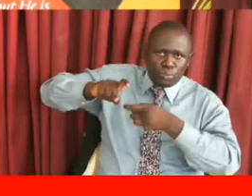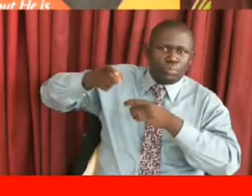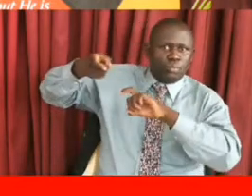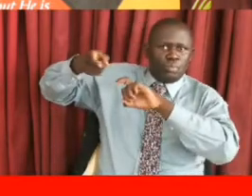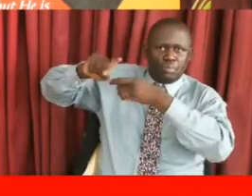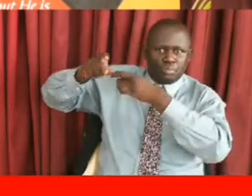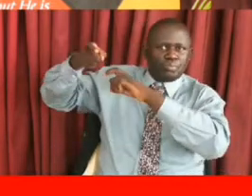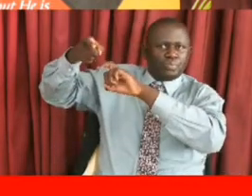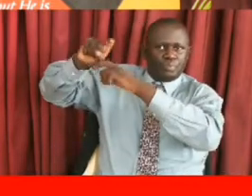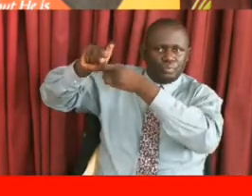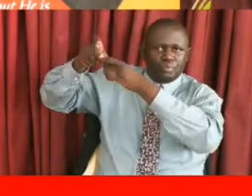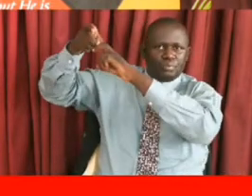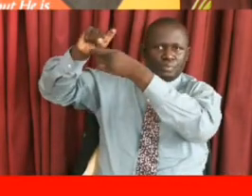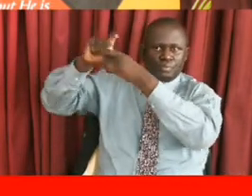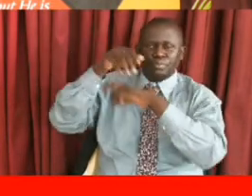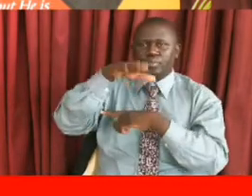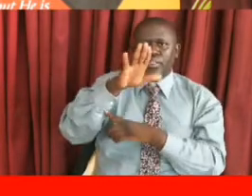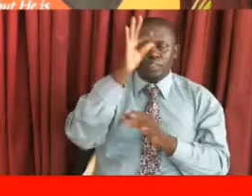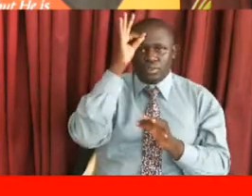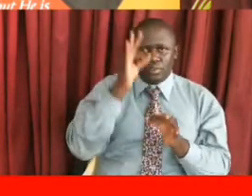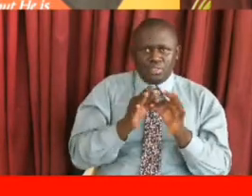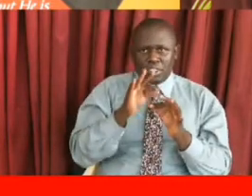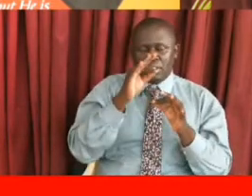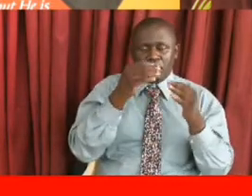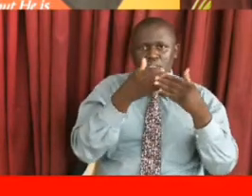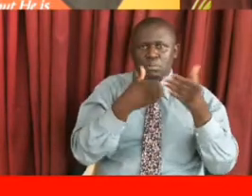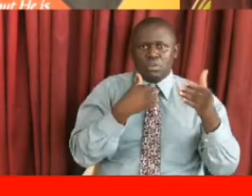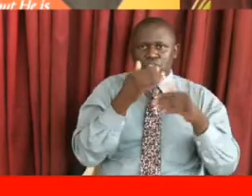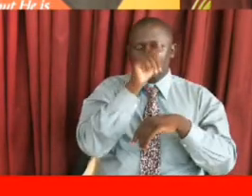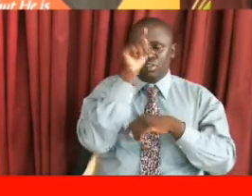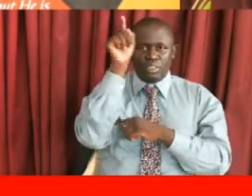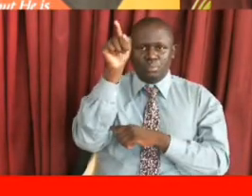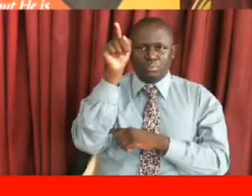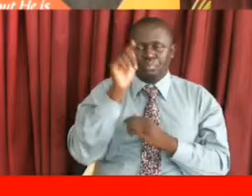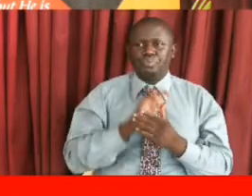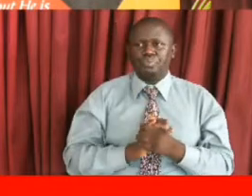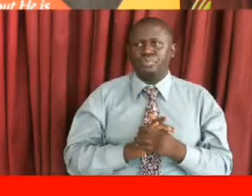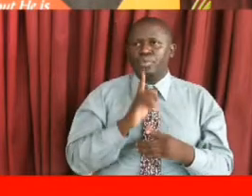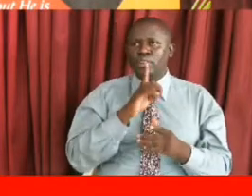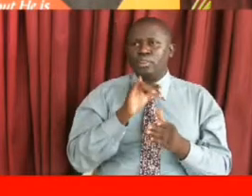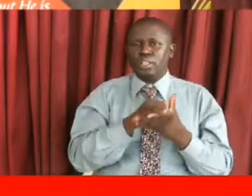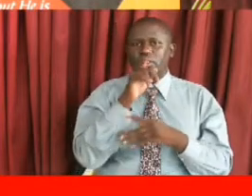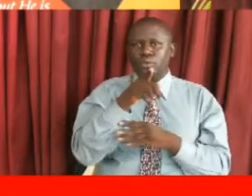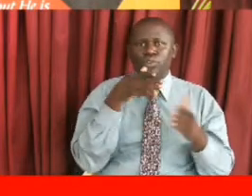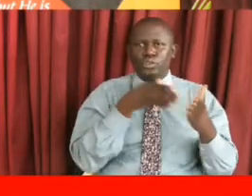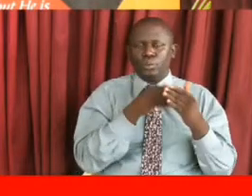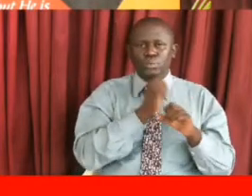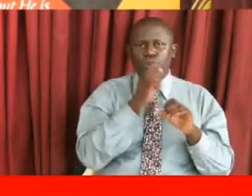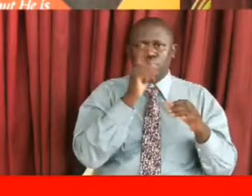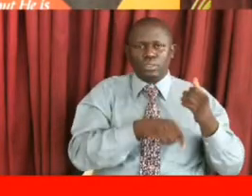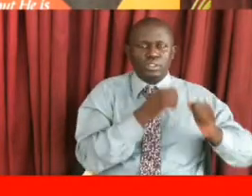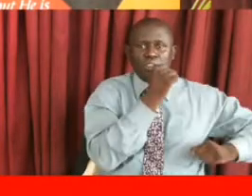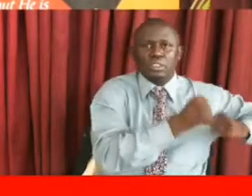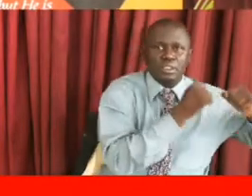faith in his presence so that you stop running